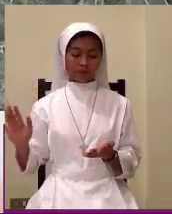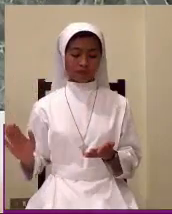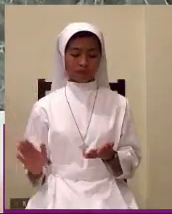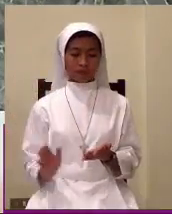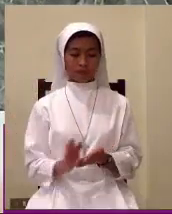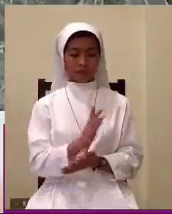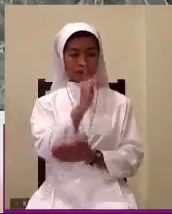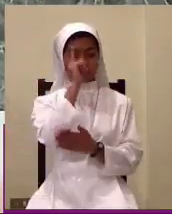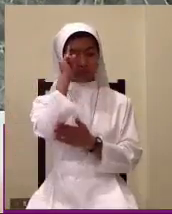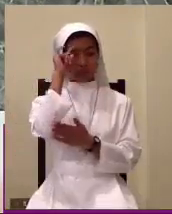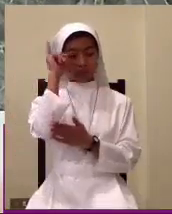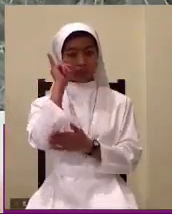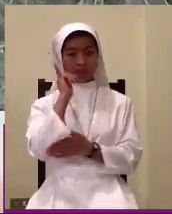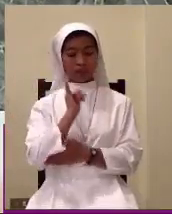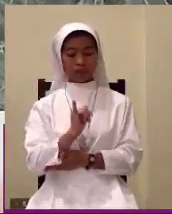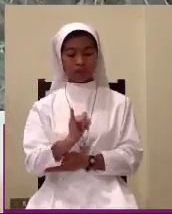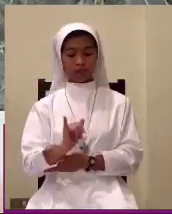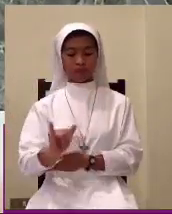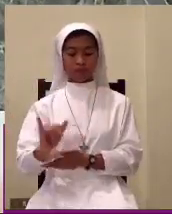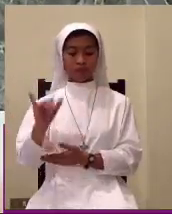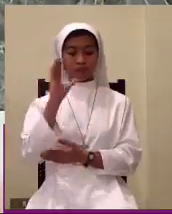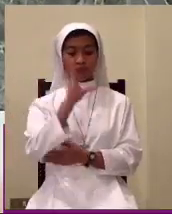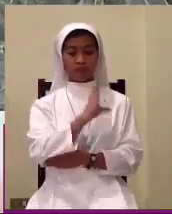kamurawayan sa mga